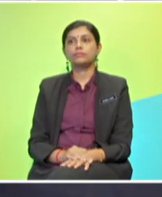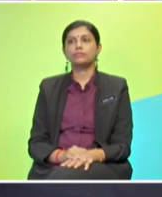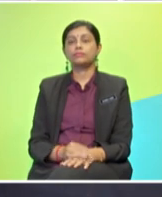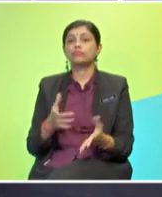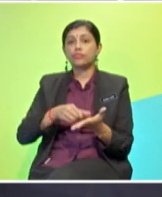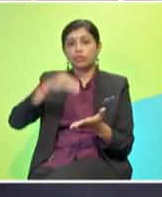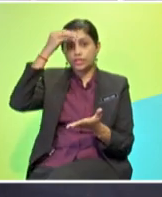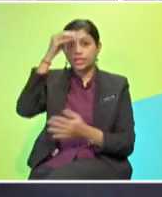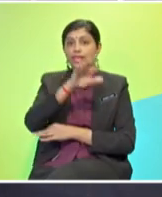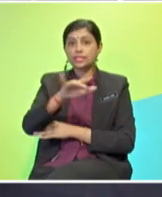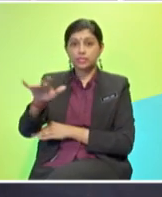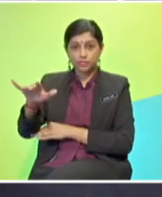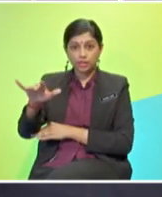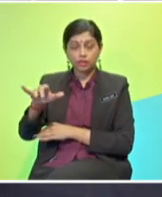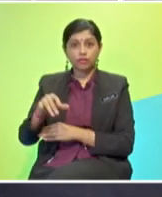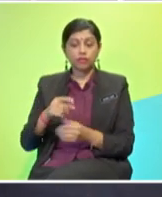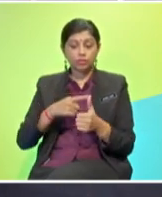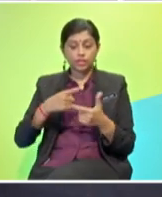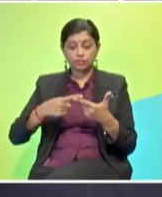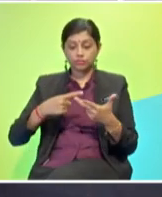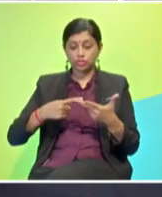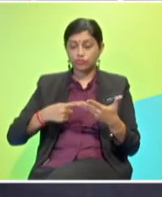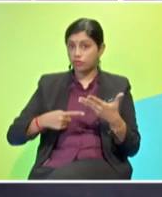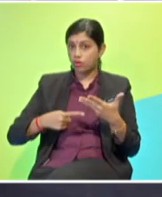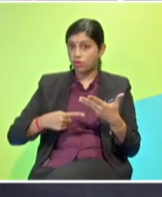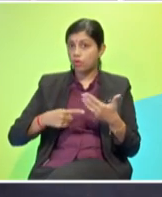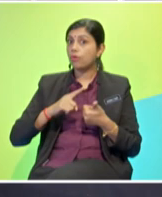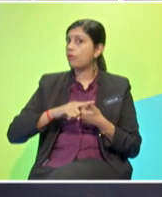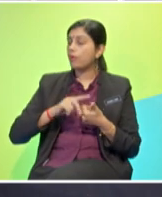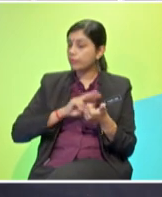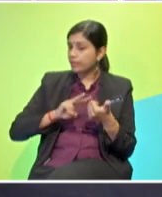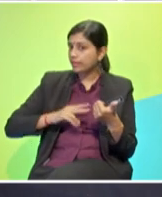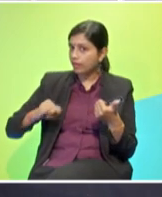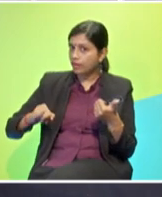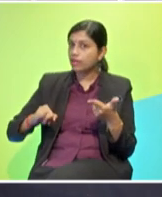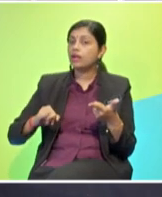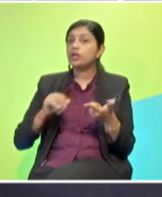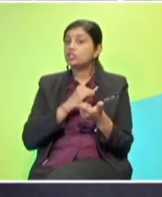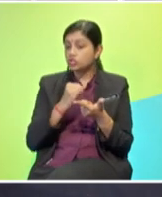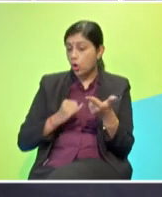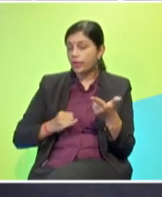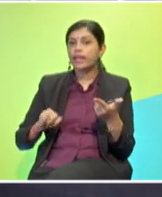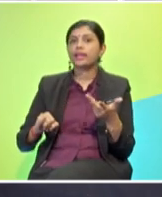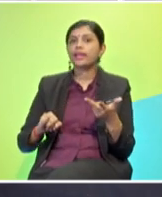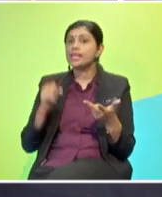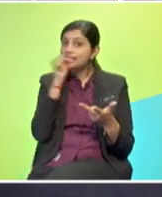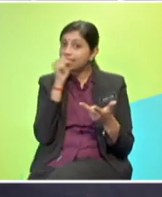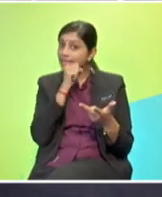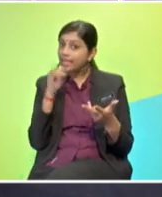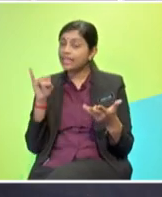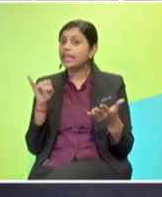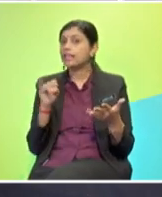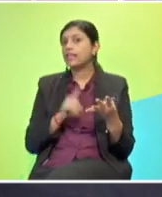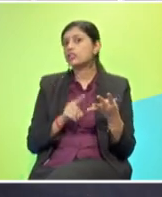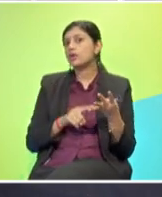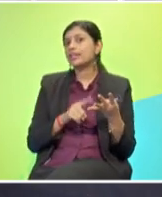four words today and the four hobbies, that is reading, drawing, singing,